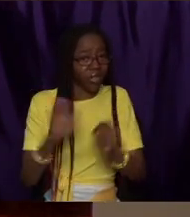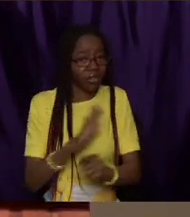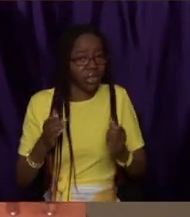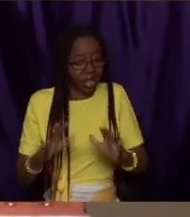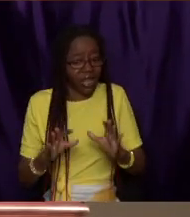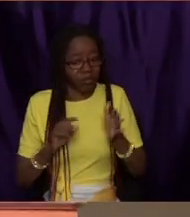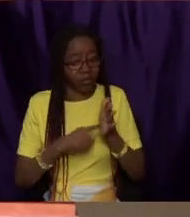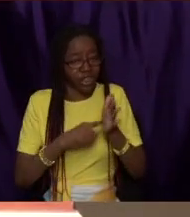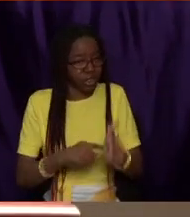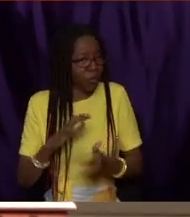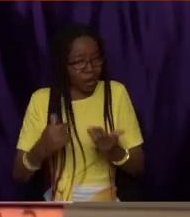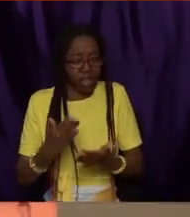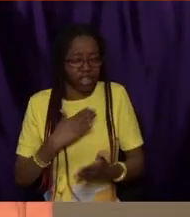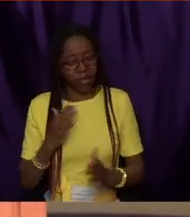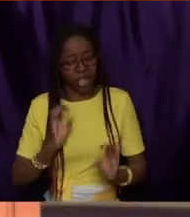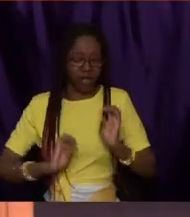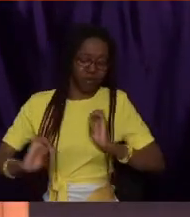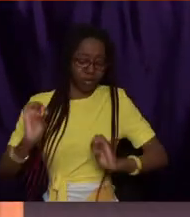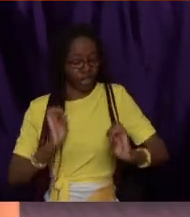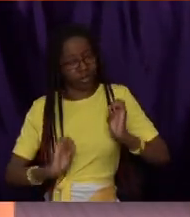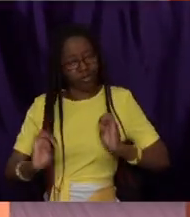express all of my emotions.